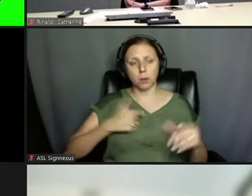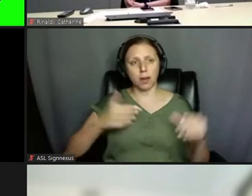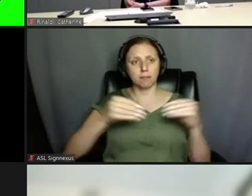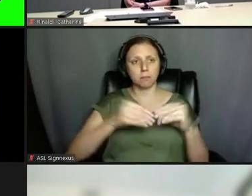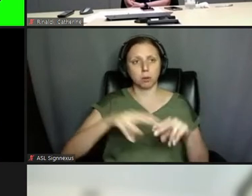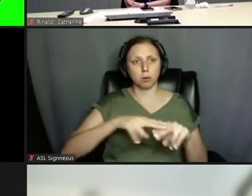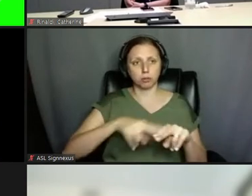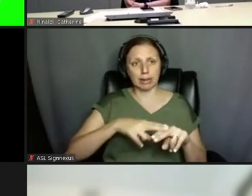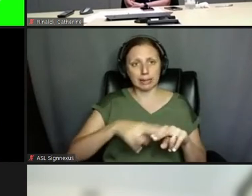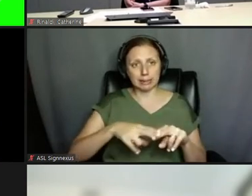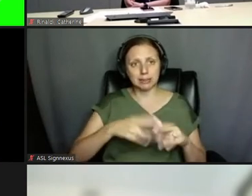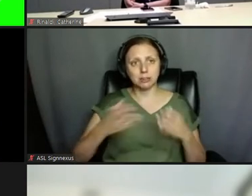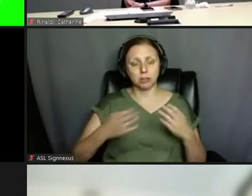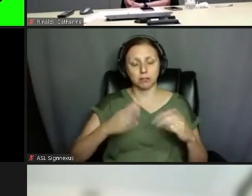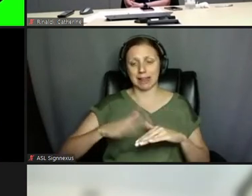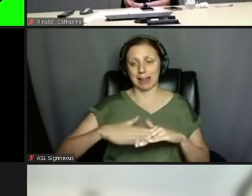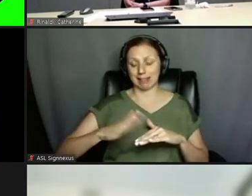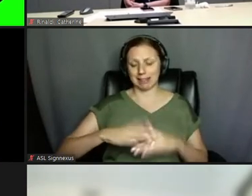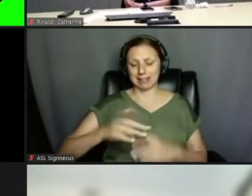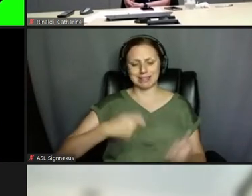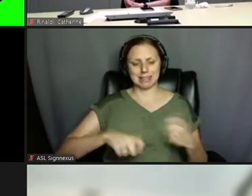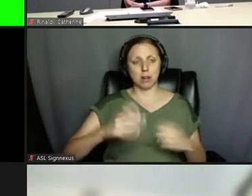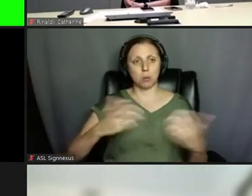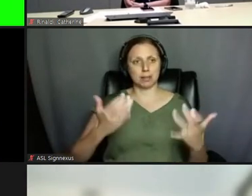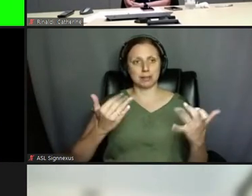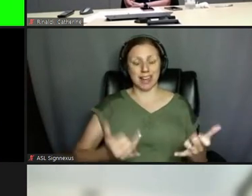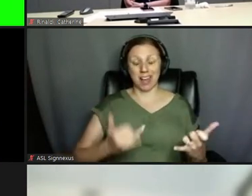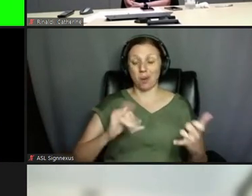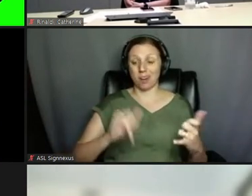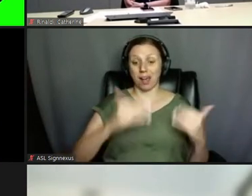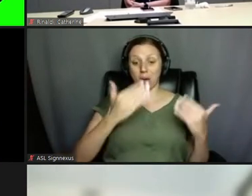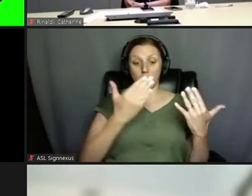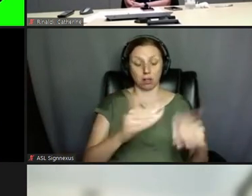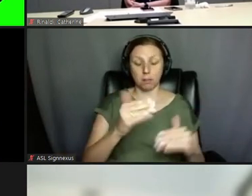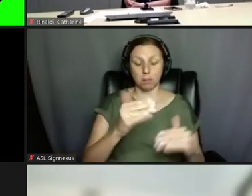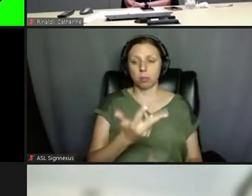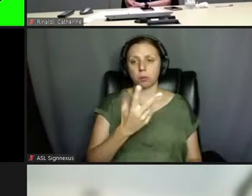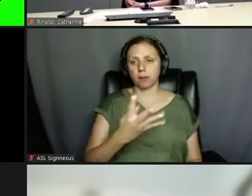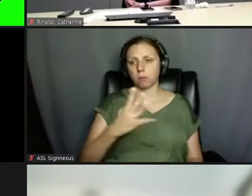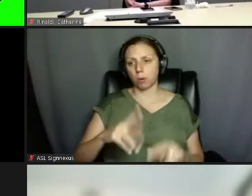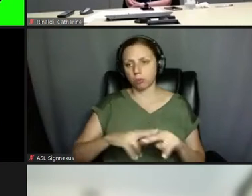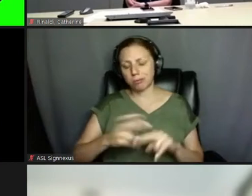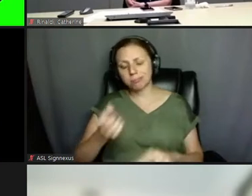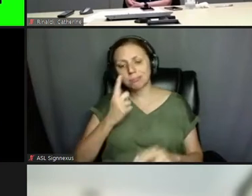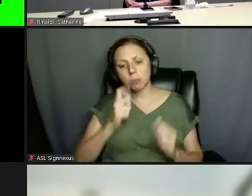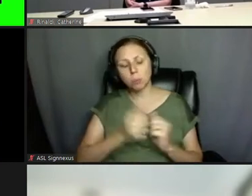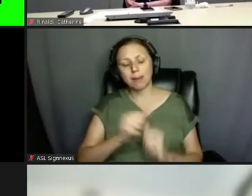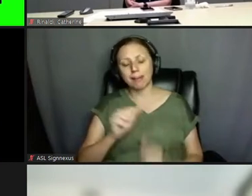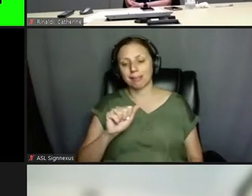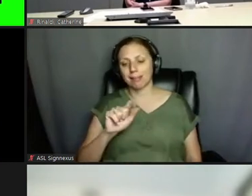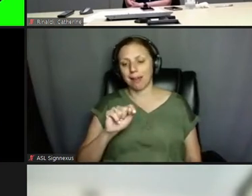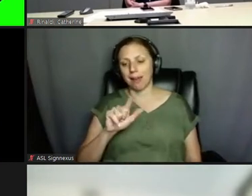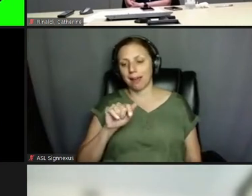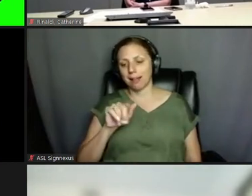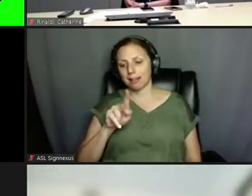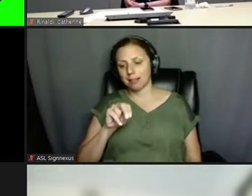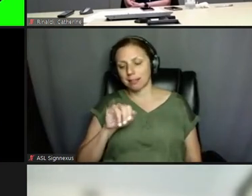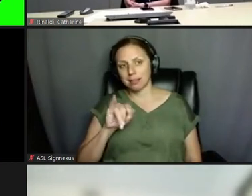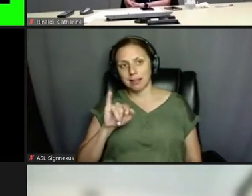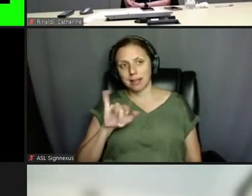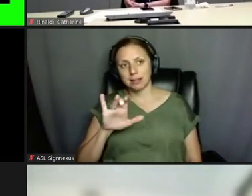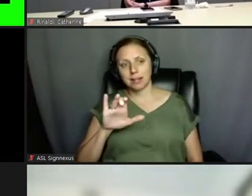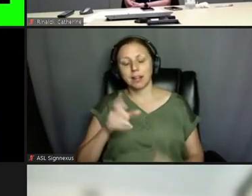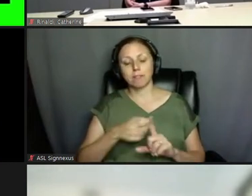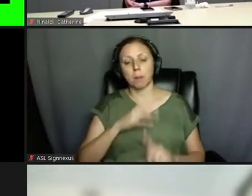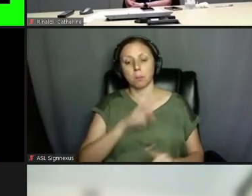least, you know, instead of what they have now, which is three or four trains. And then with the Atlantic branch, you know, from Brooklyn to